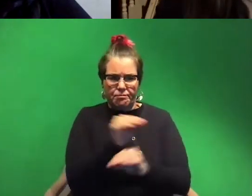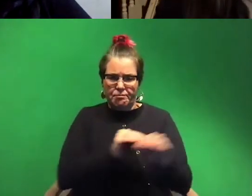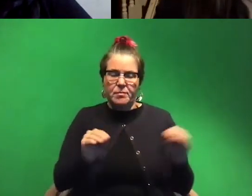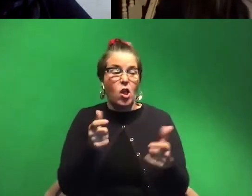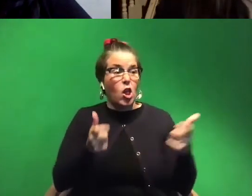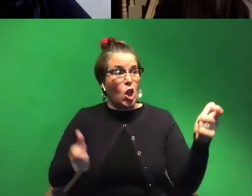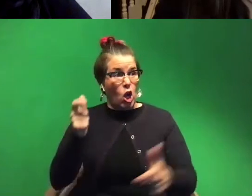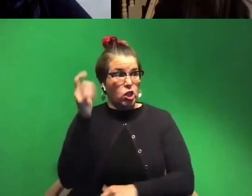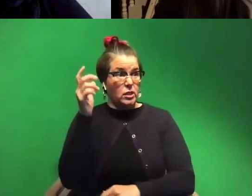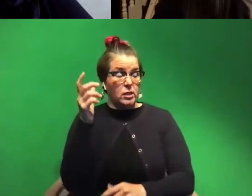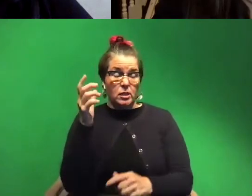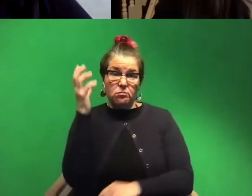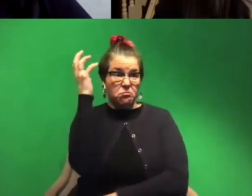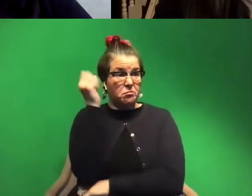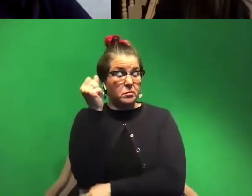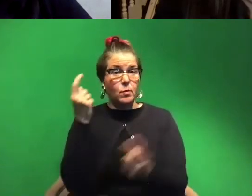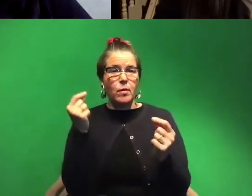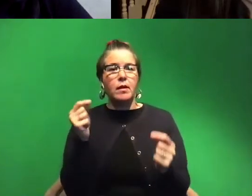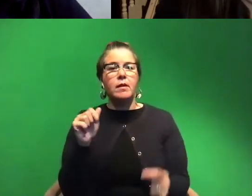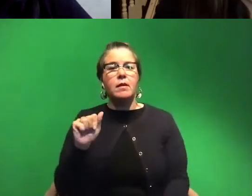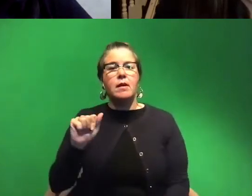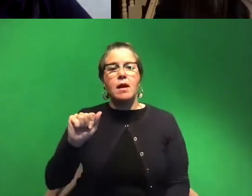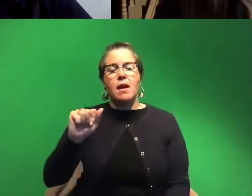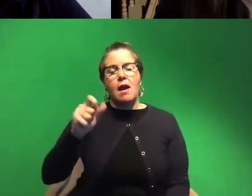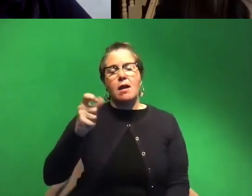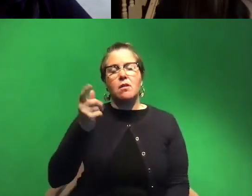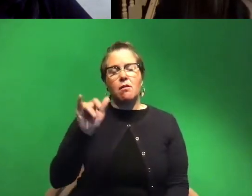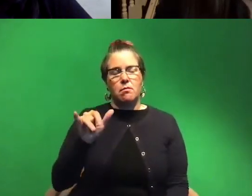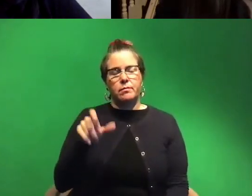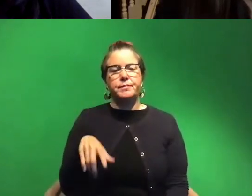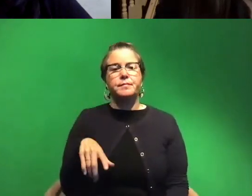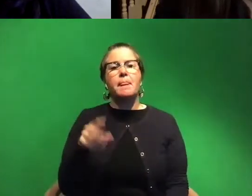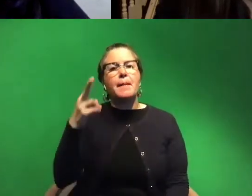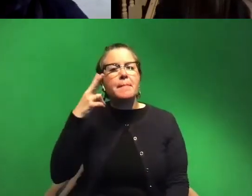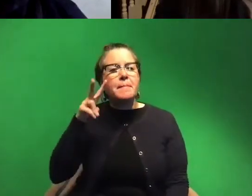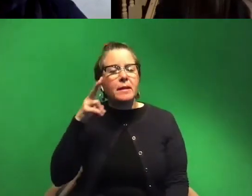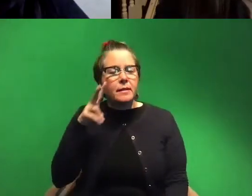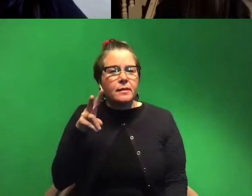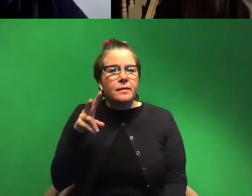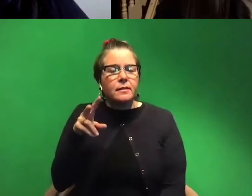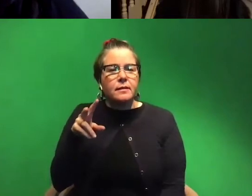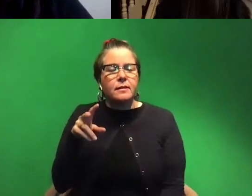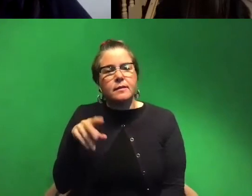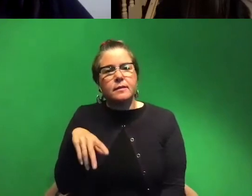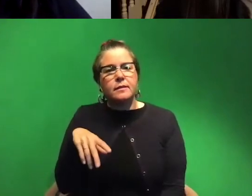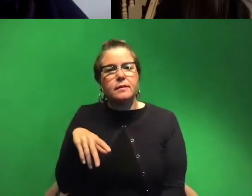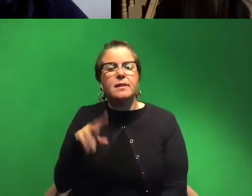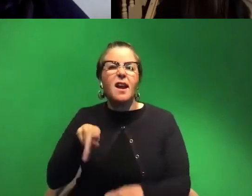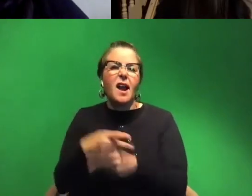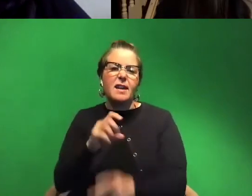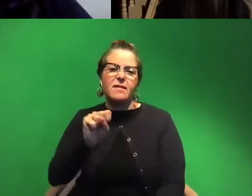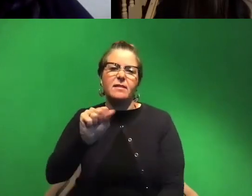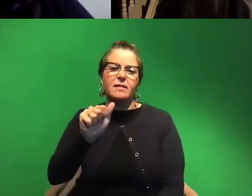we've ever assembled was the axolotl, which is the Mexican types of